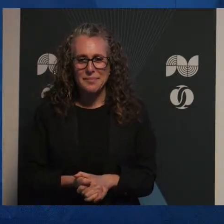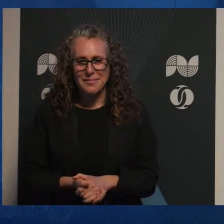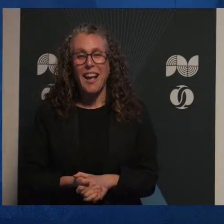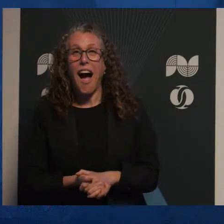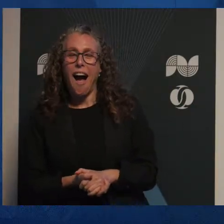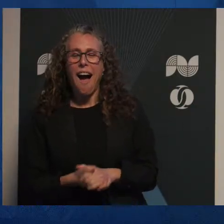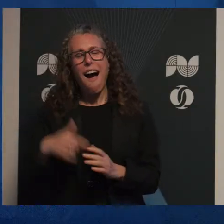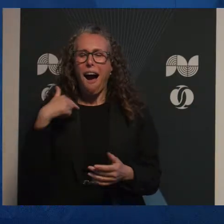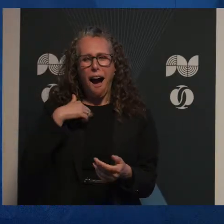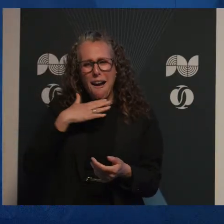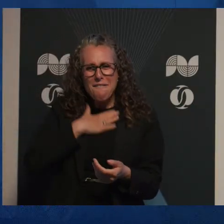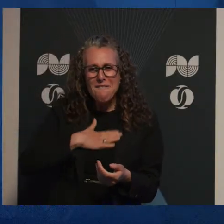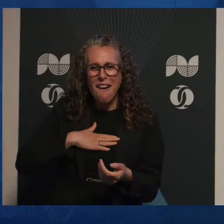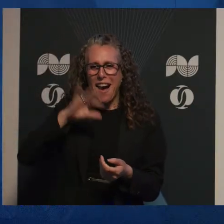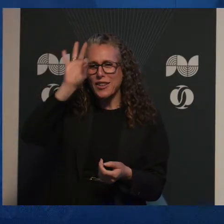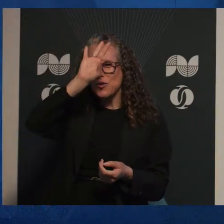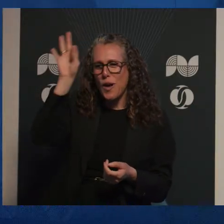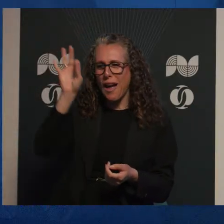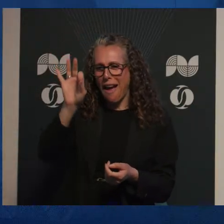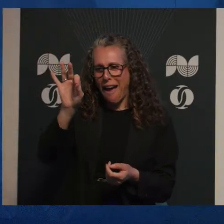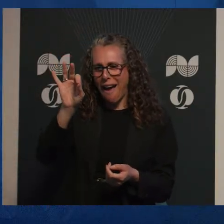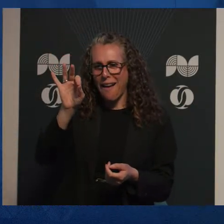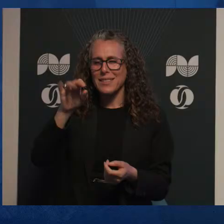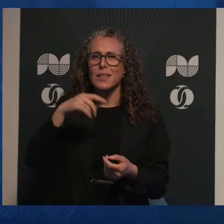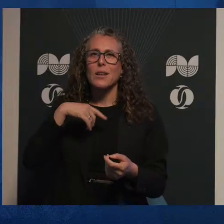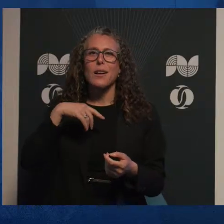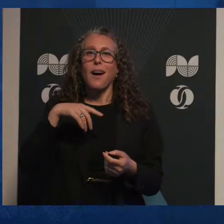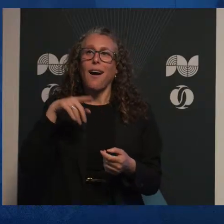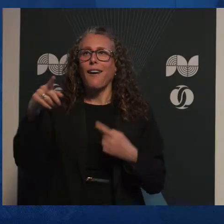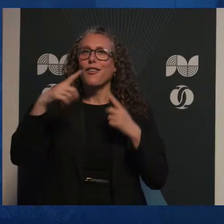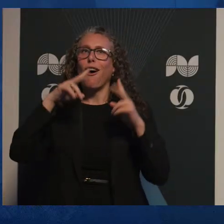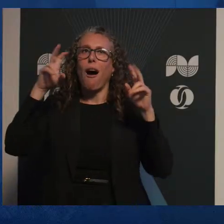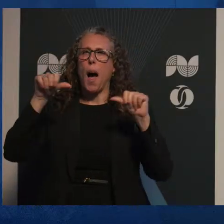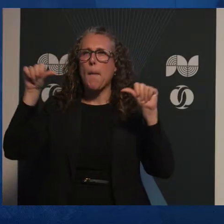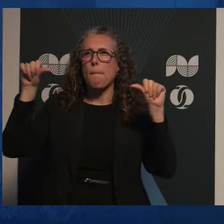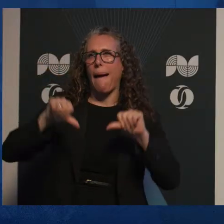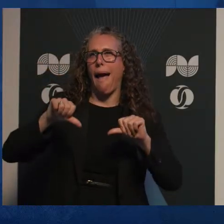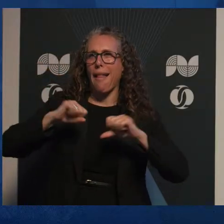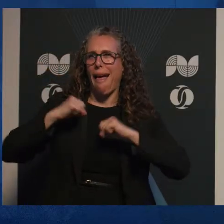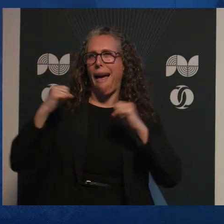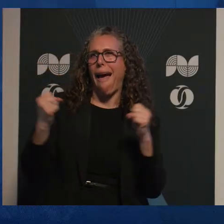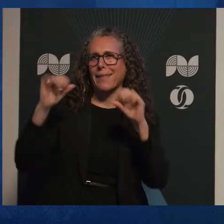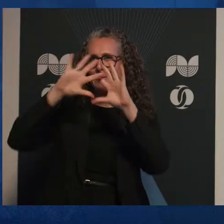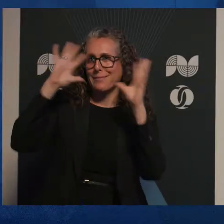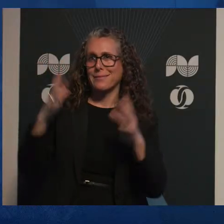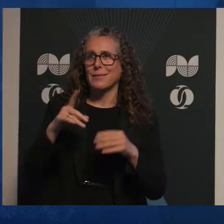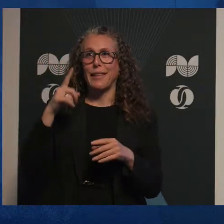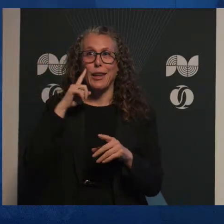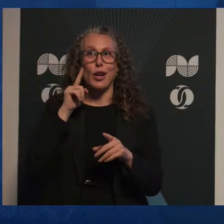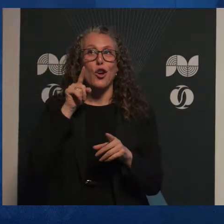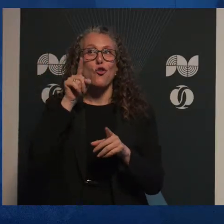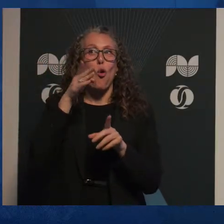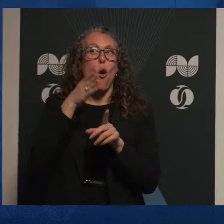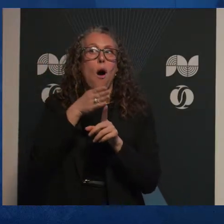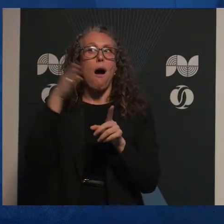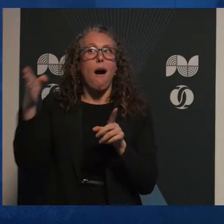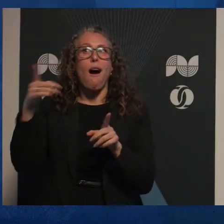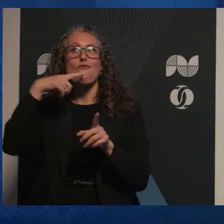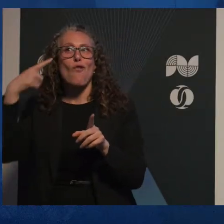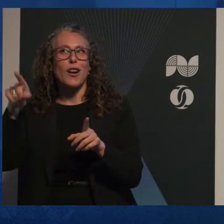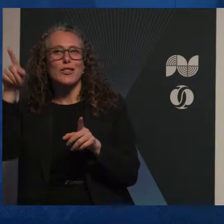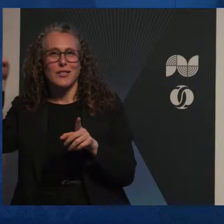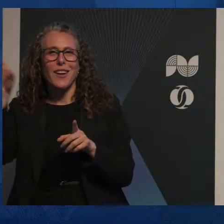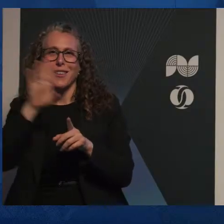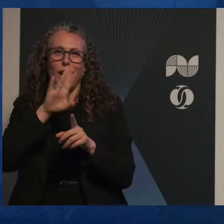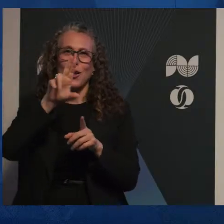to ask you, Dora, because when we talk about bad geopolitical behavior, I think we think more about your big neighbor than USAID, for example.